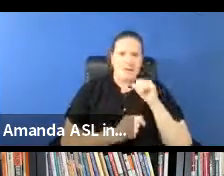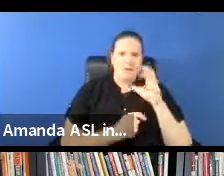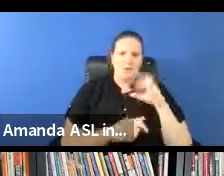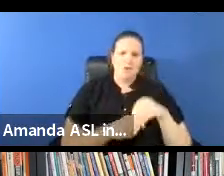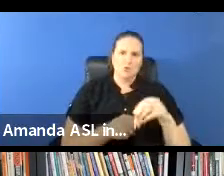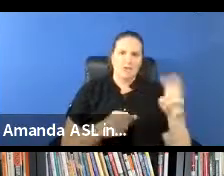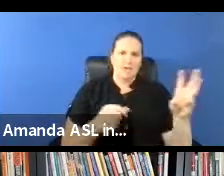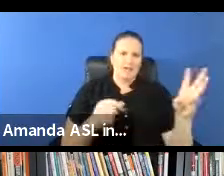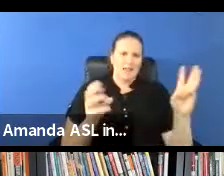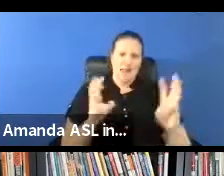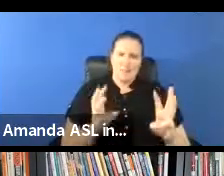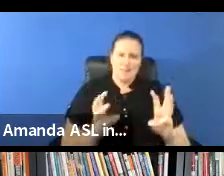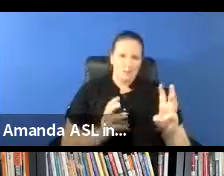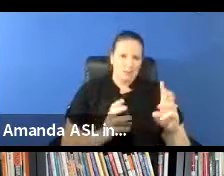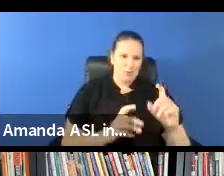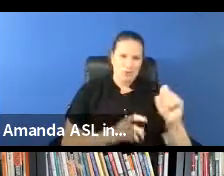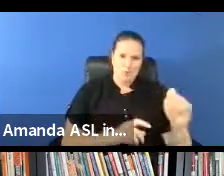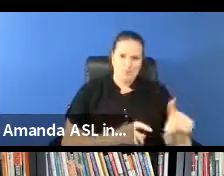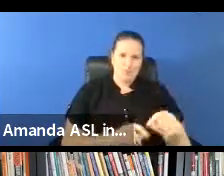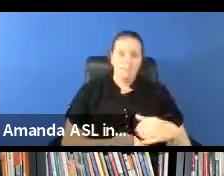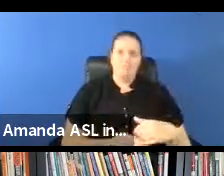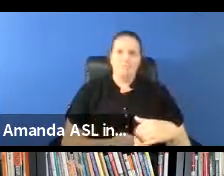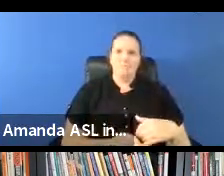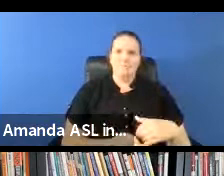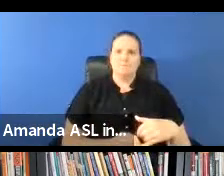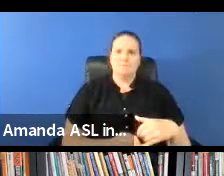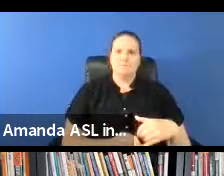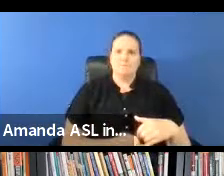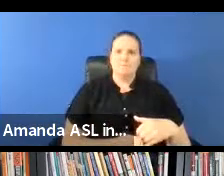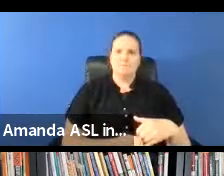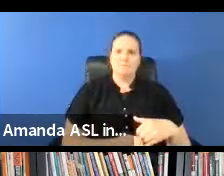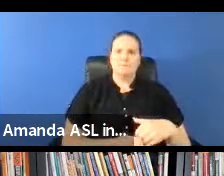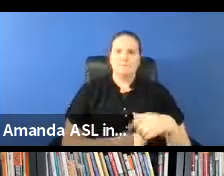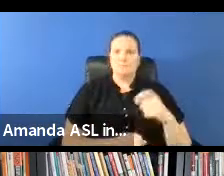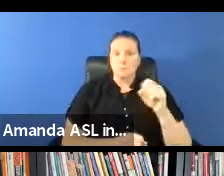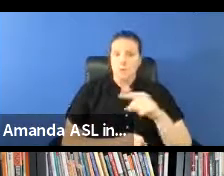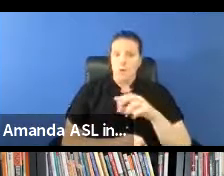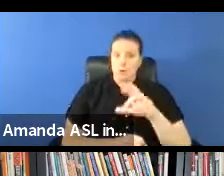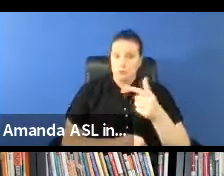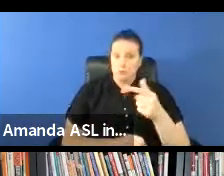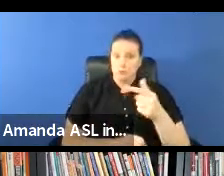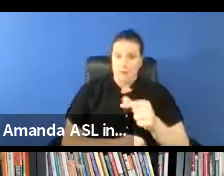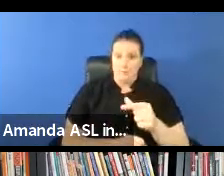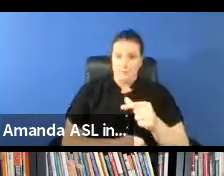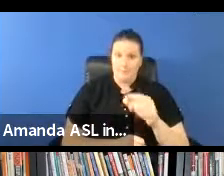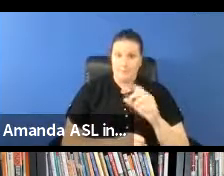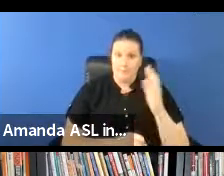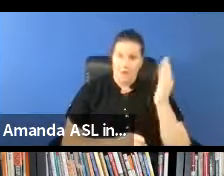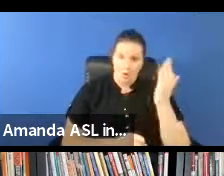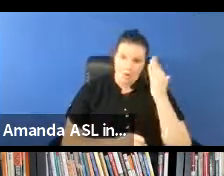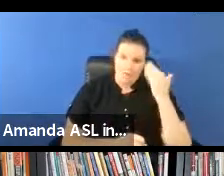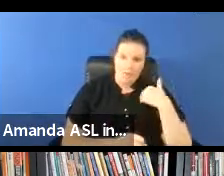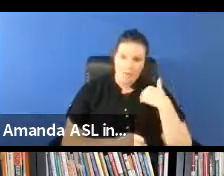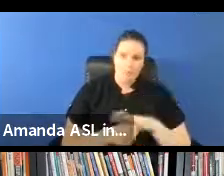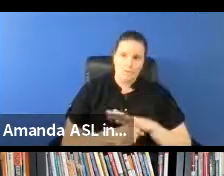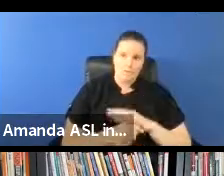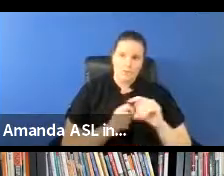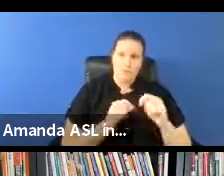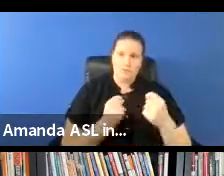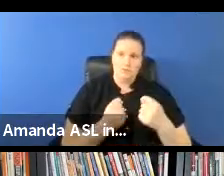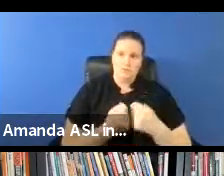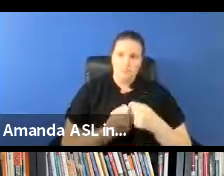climate question. And so I think I ought to defer to Greg and just acknowledge that we have a whole team